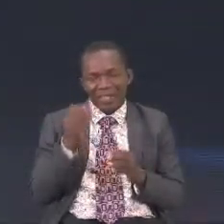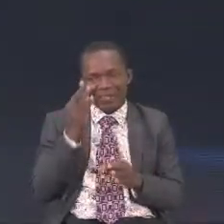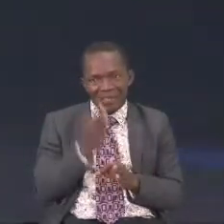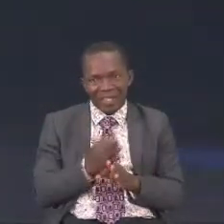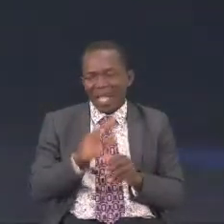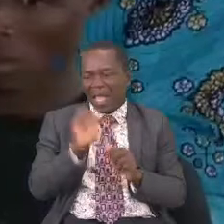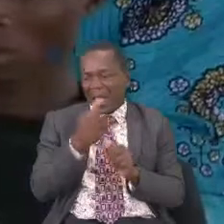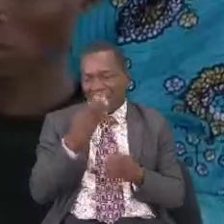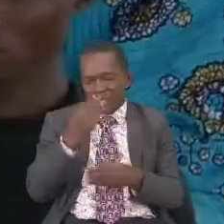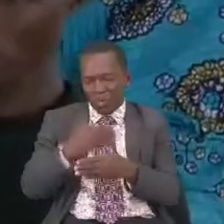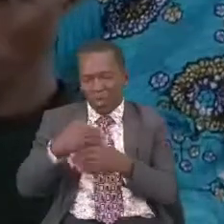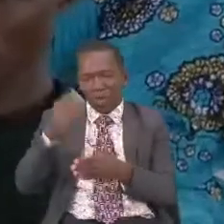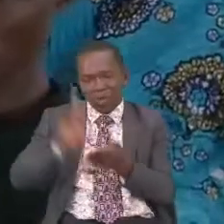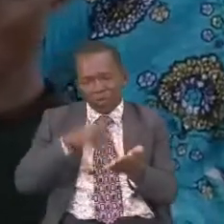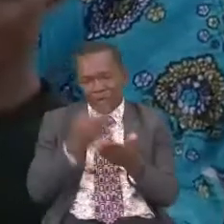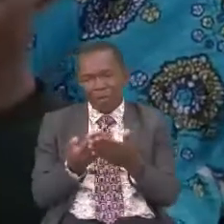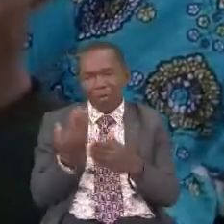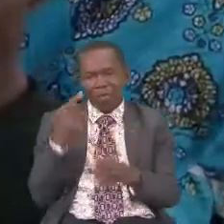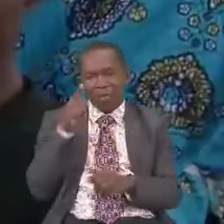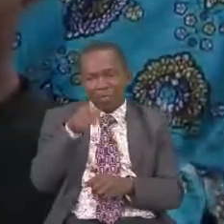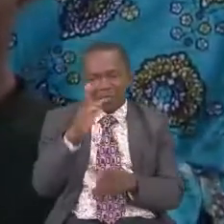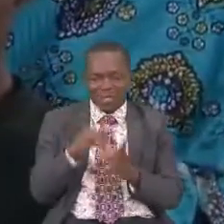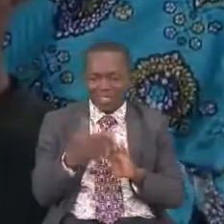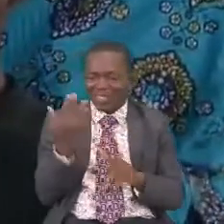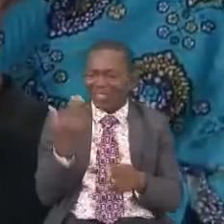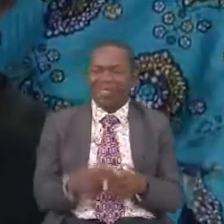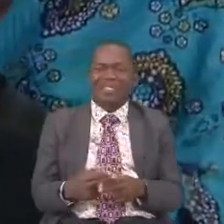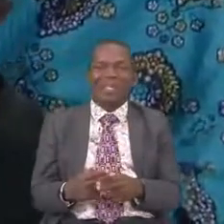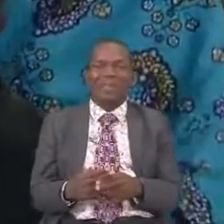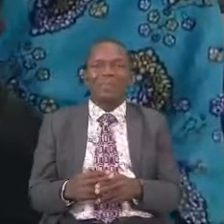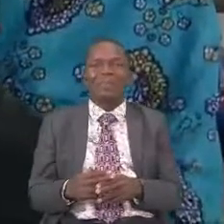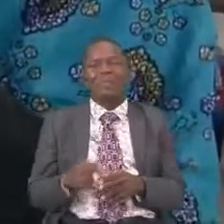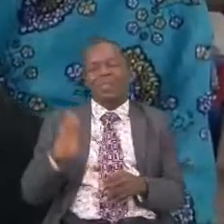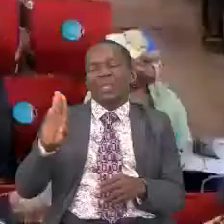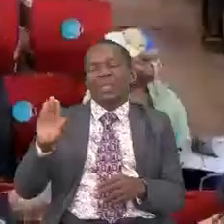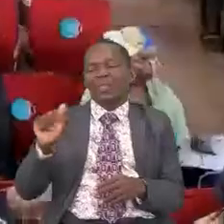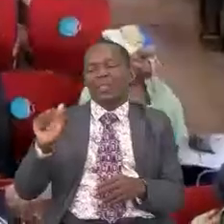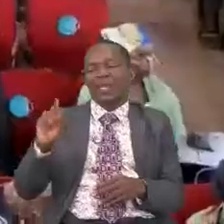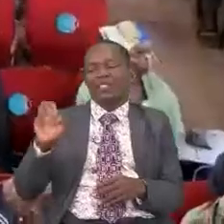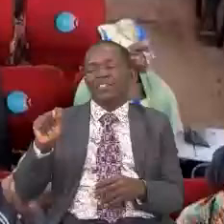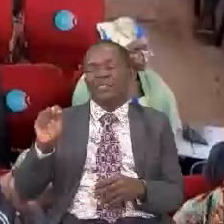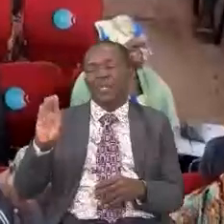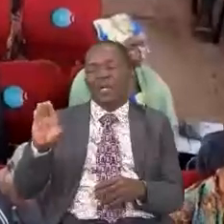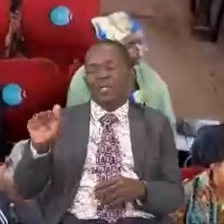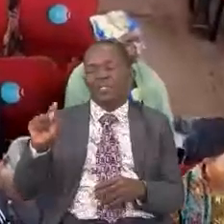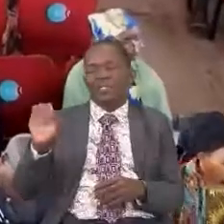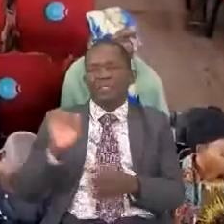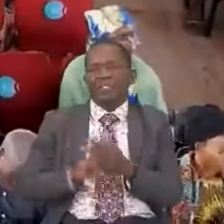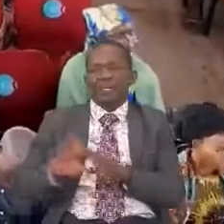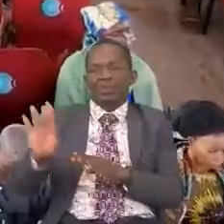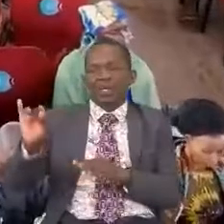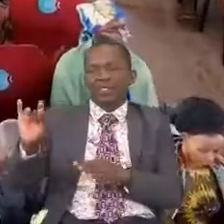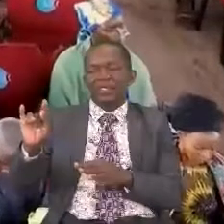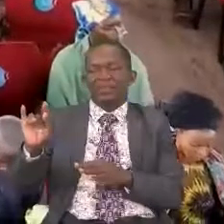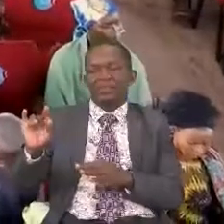fall before you. Look at this in Acts of the Apostles chapter 18. I'm reading from verse 9.